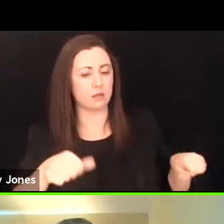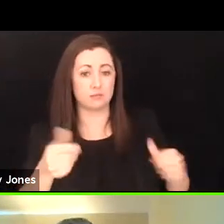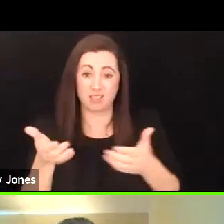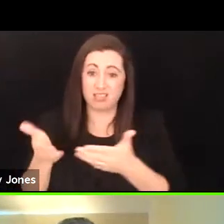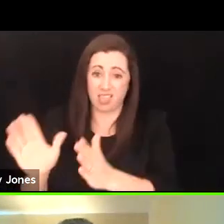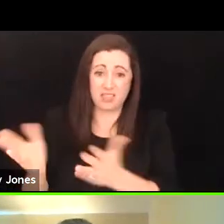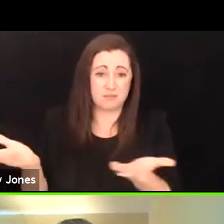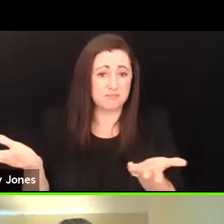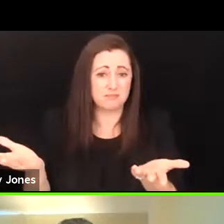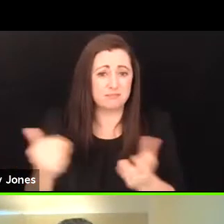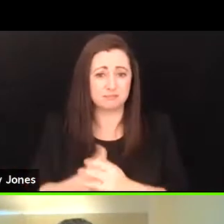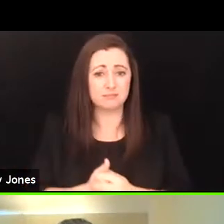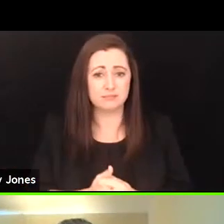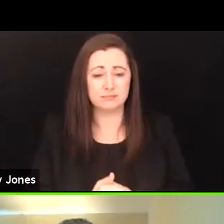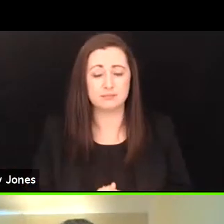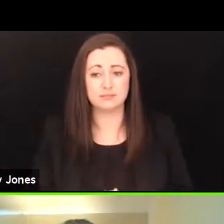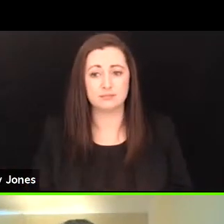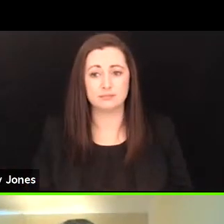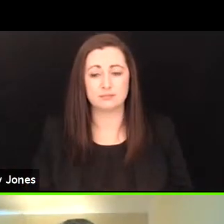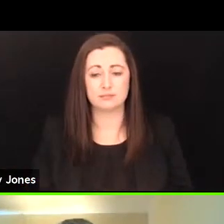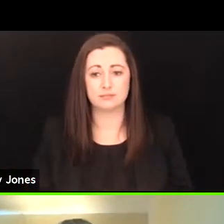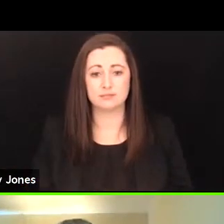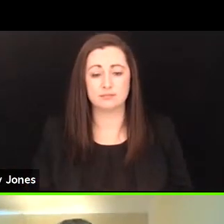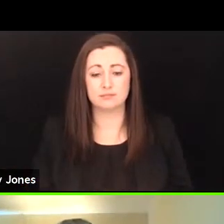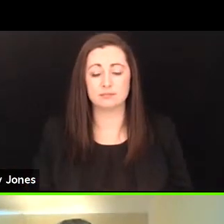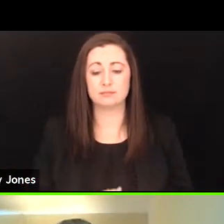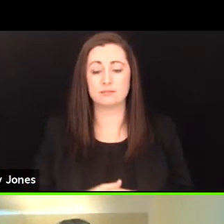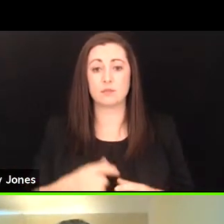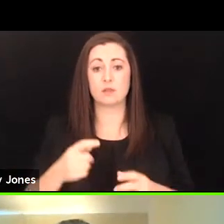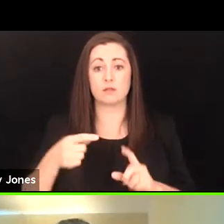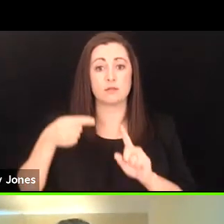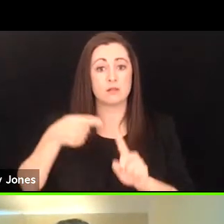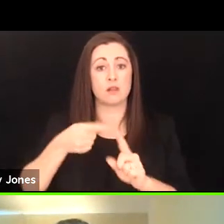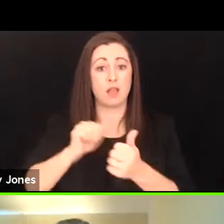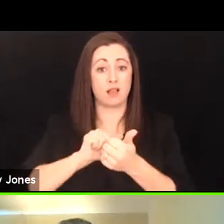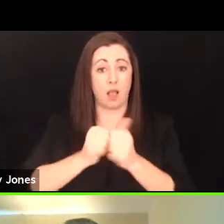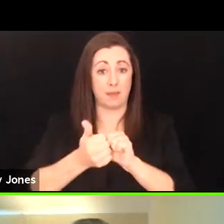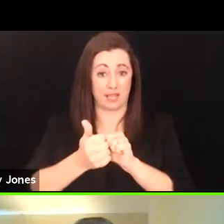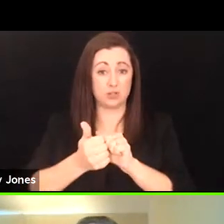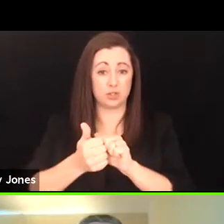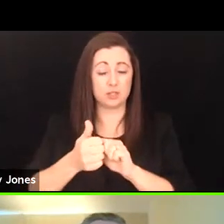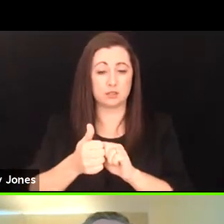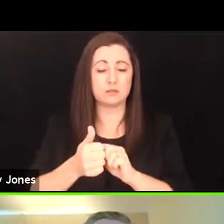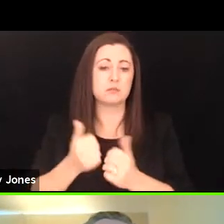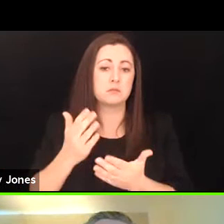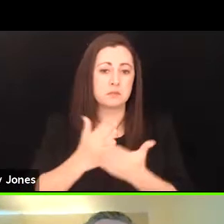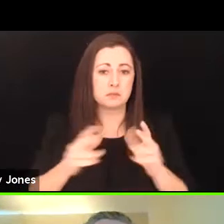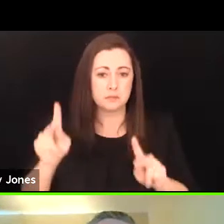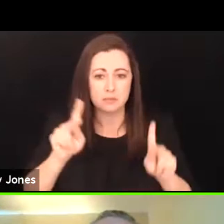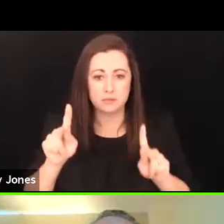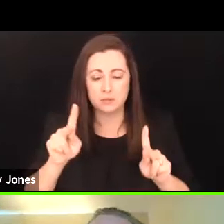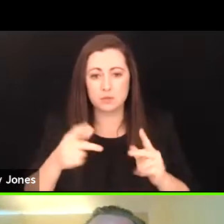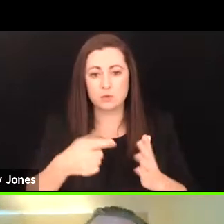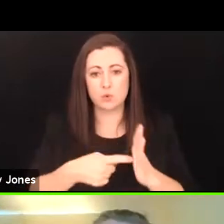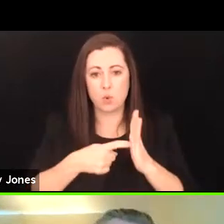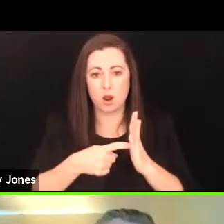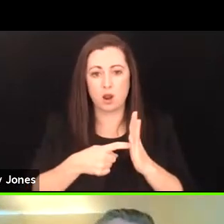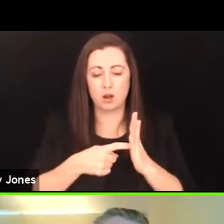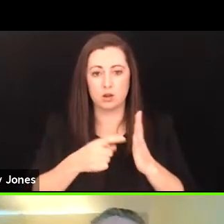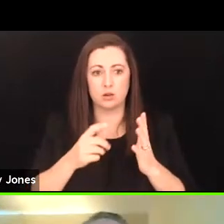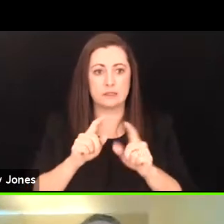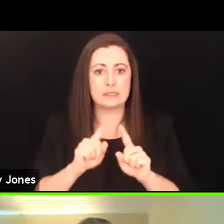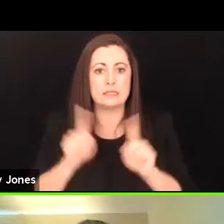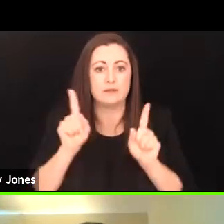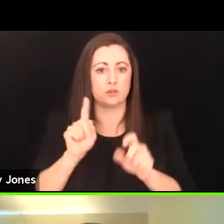let them. When it comes time to accommodations, you know, some people might require a slightly different